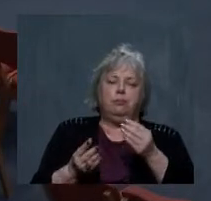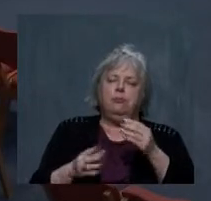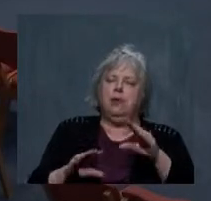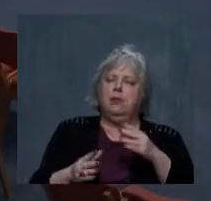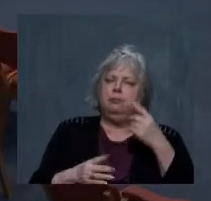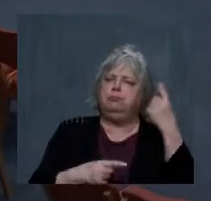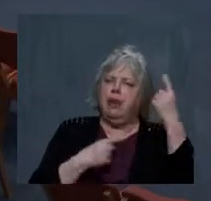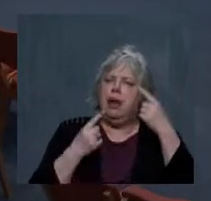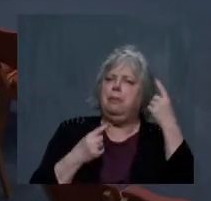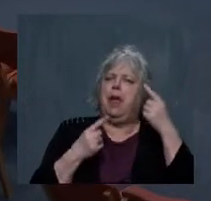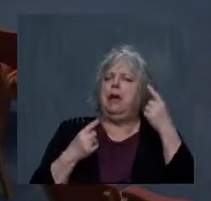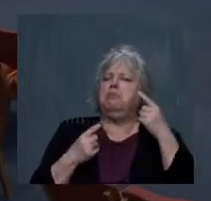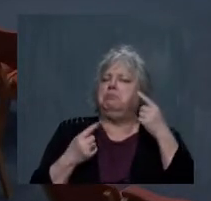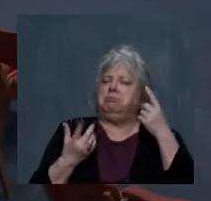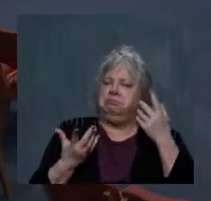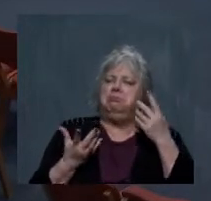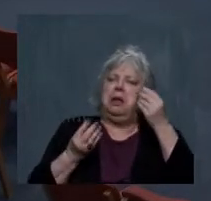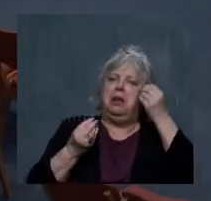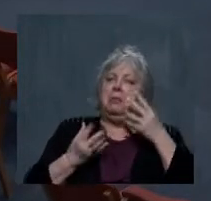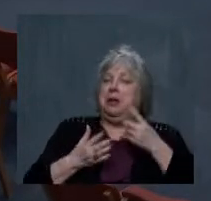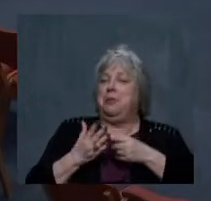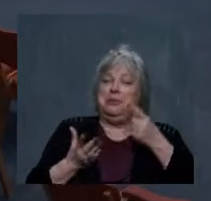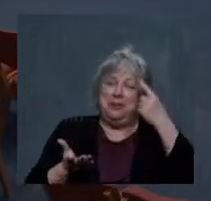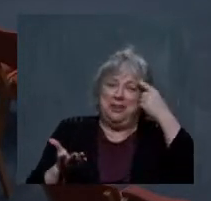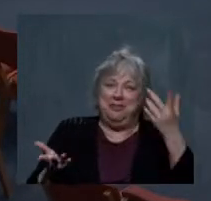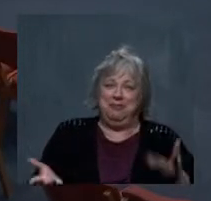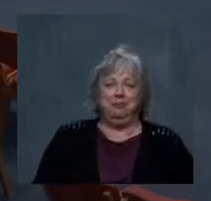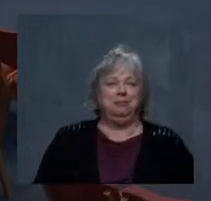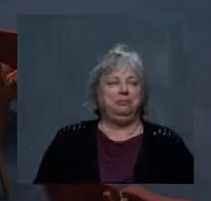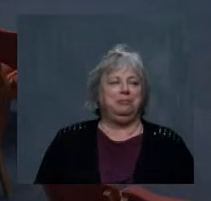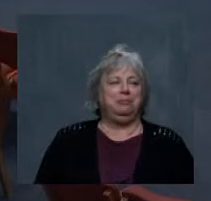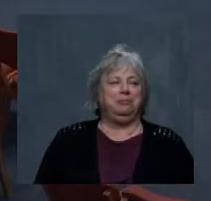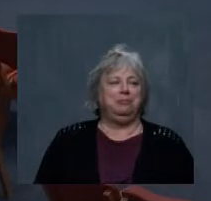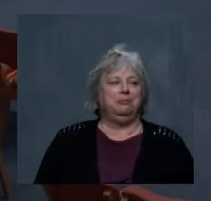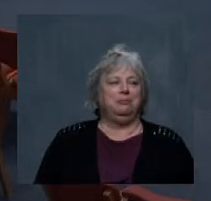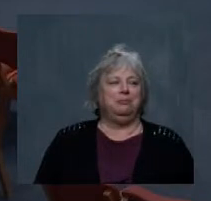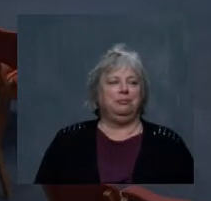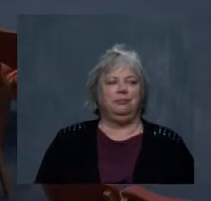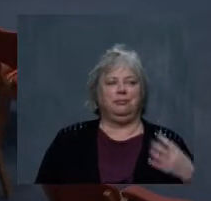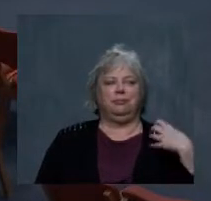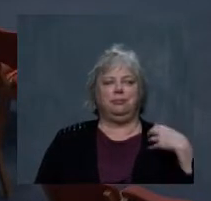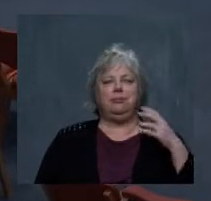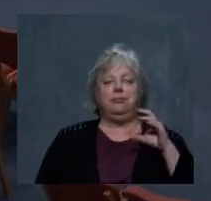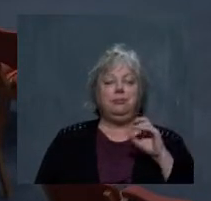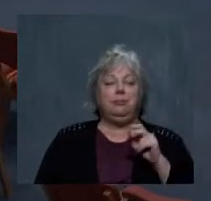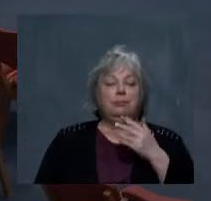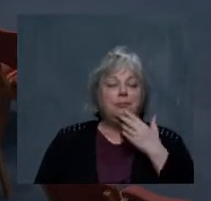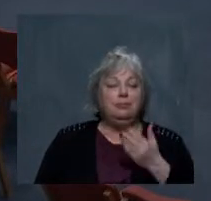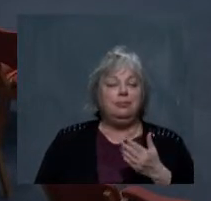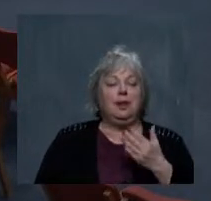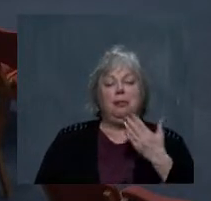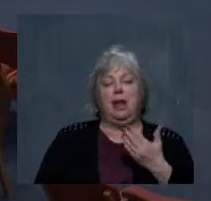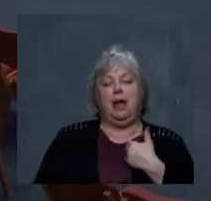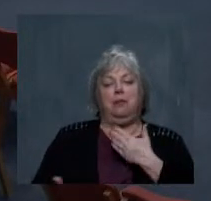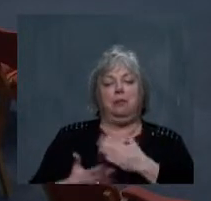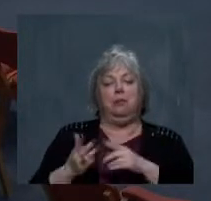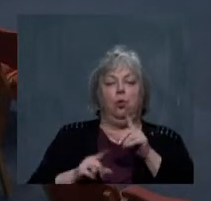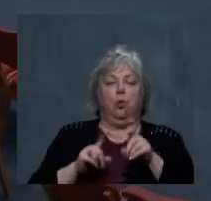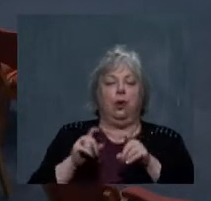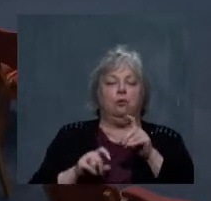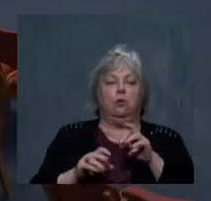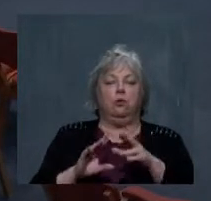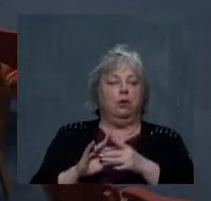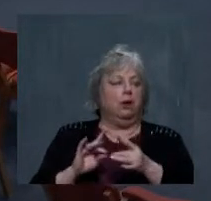thought, see what you think, and I guess let me know what you think on it. Okay. Thank you. We might have some questions or comments. Hello,